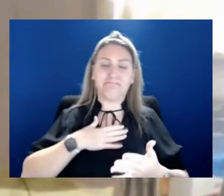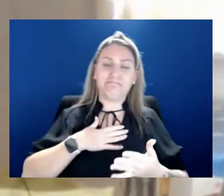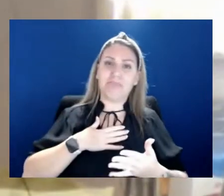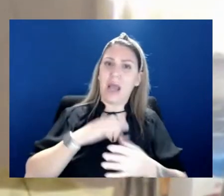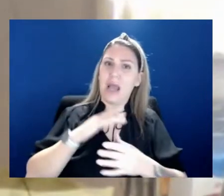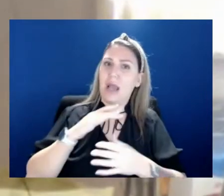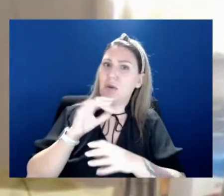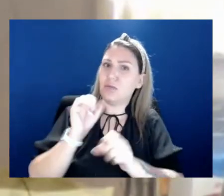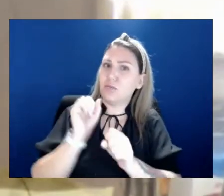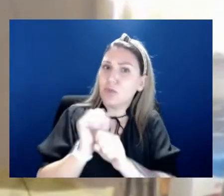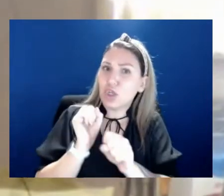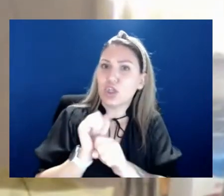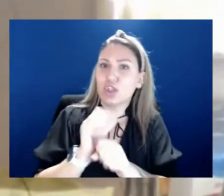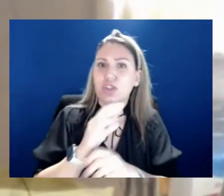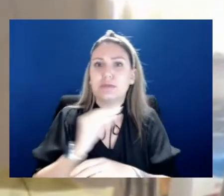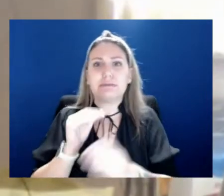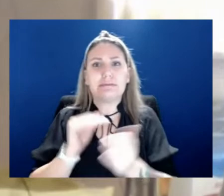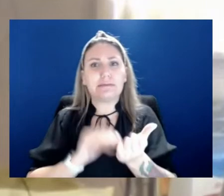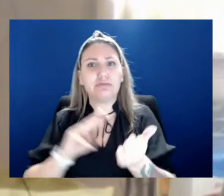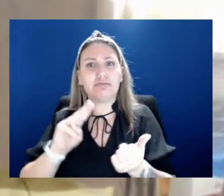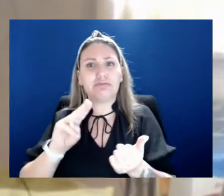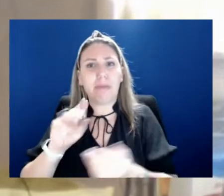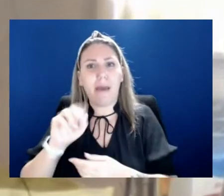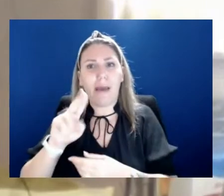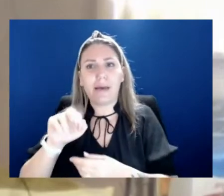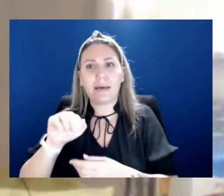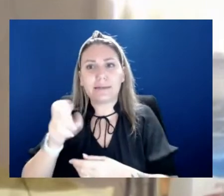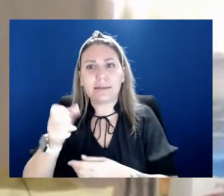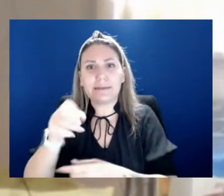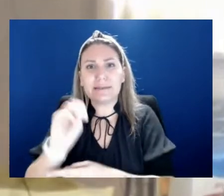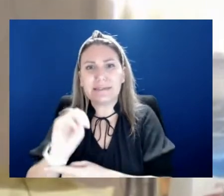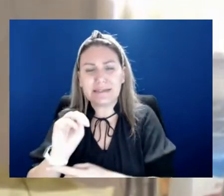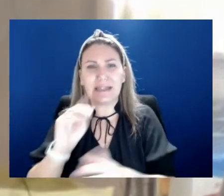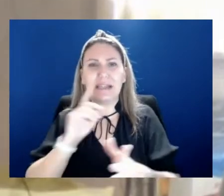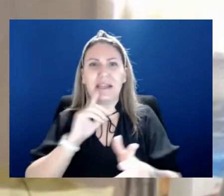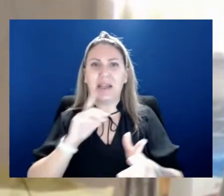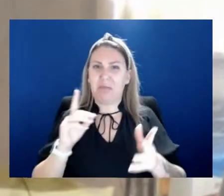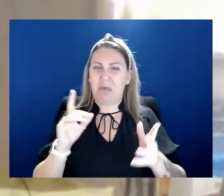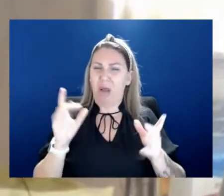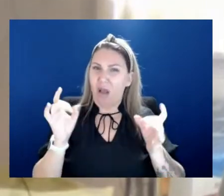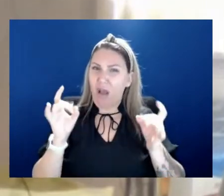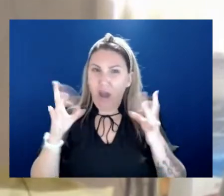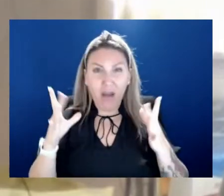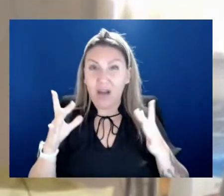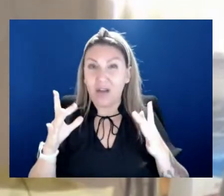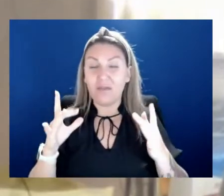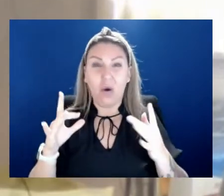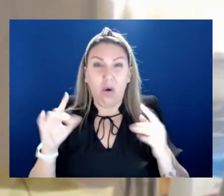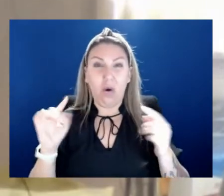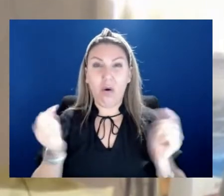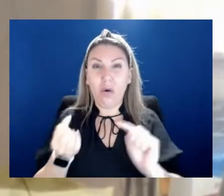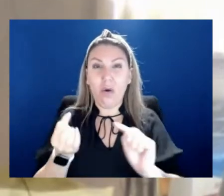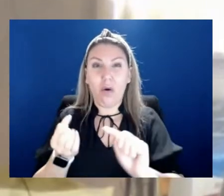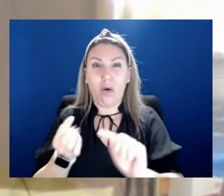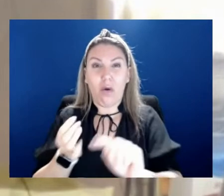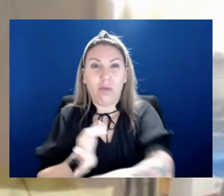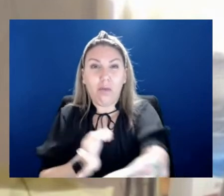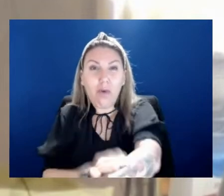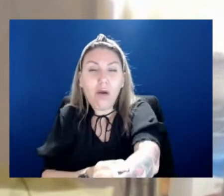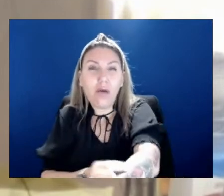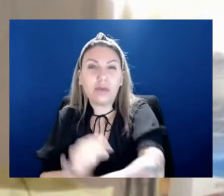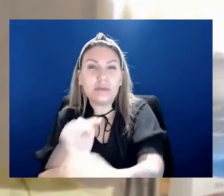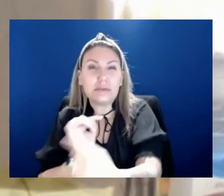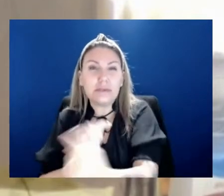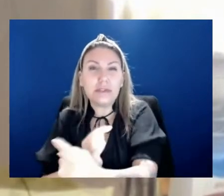markedly contaminated wounds with extensive tissue destruction, and we're, to put it